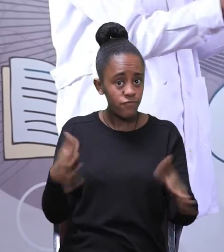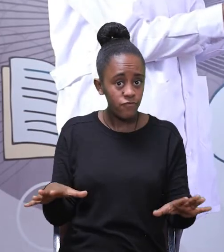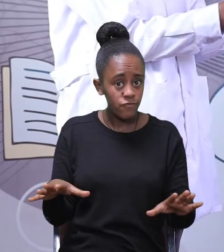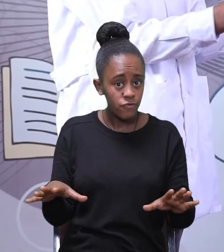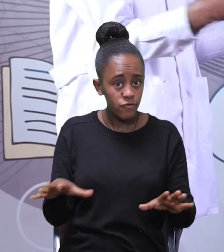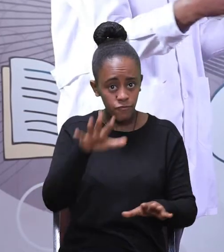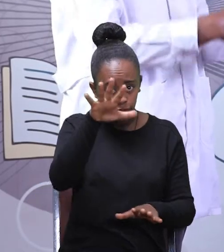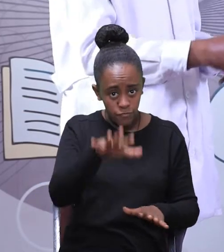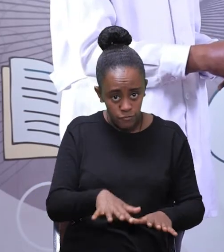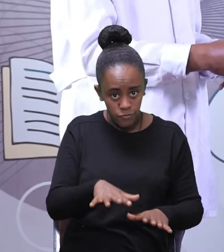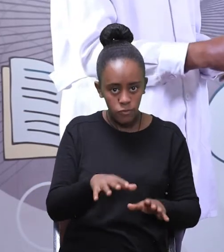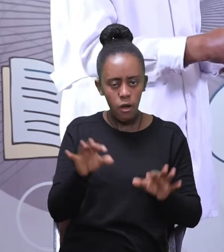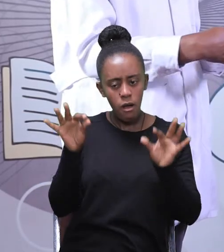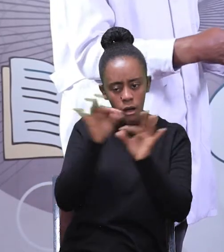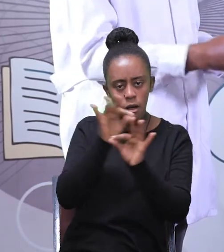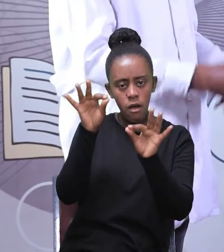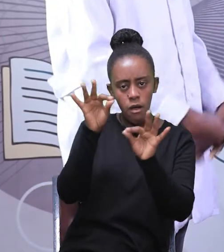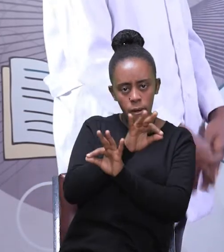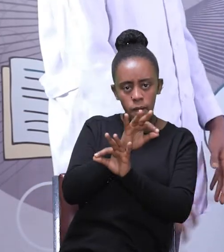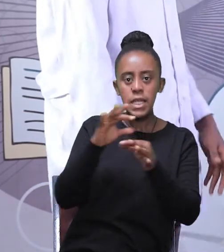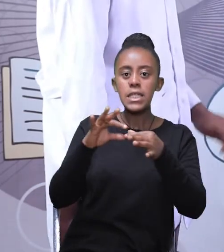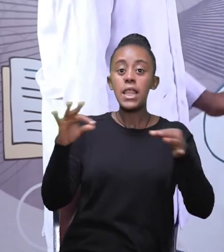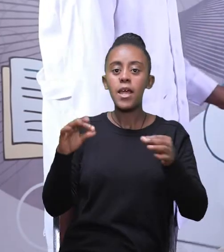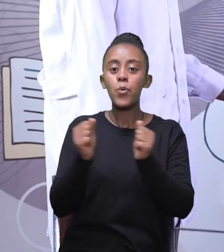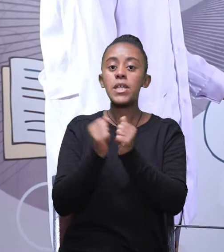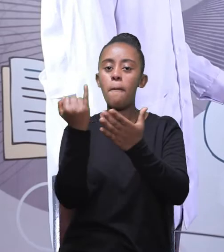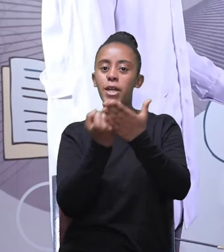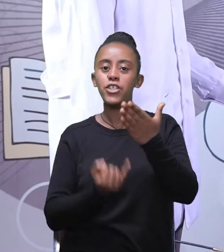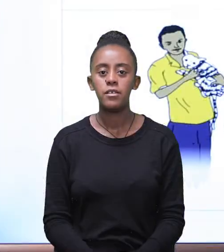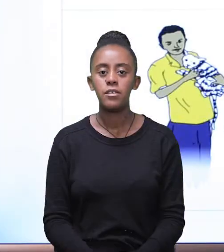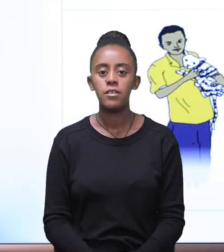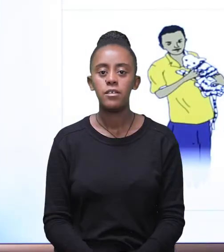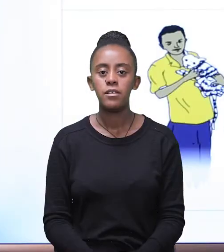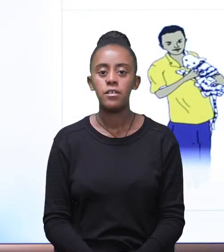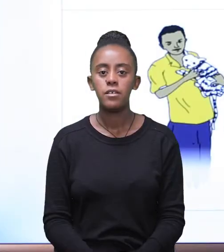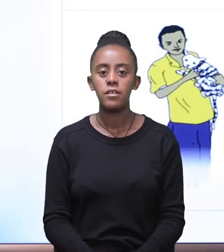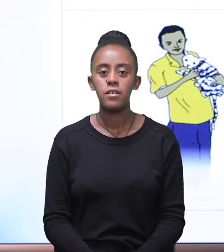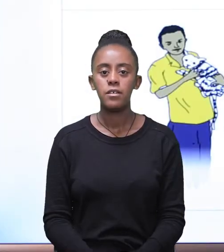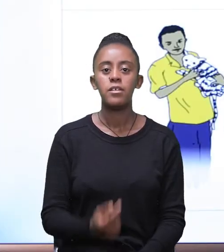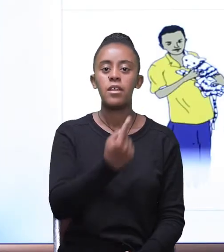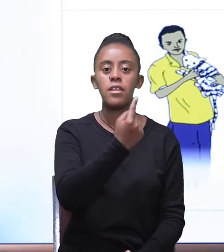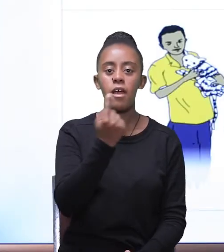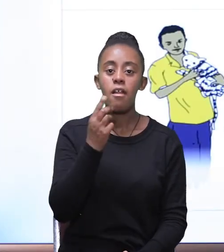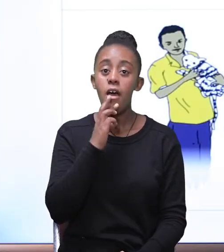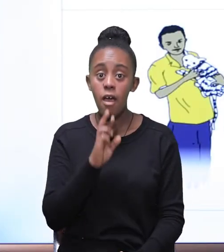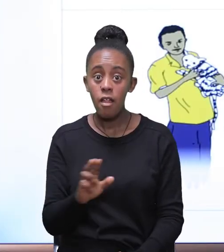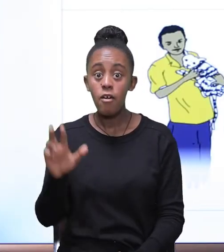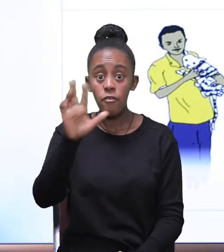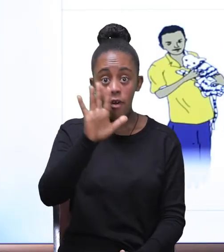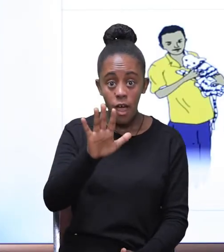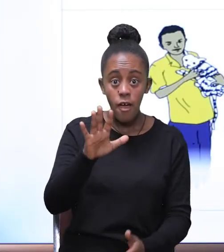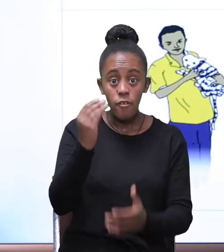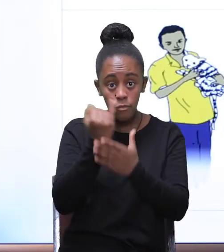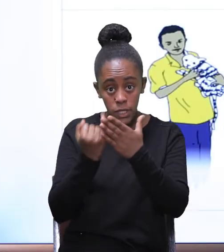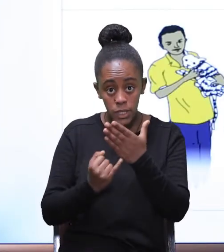the sentence with a picture. You have to match a sentence with a picture. Okay. There are 5 pictures in